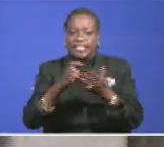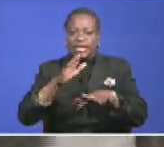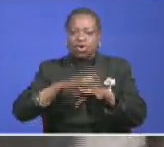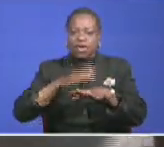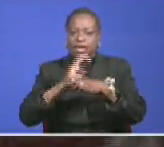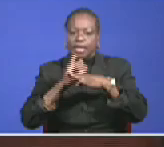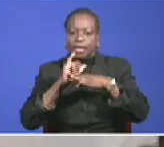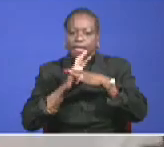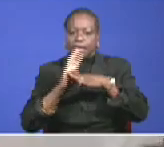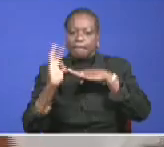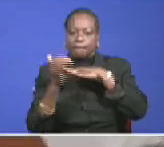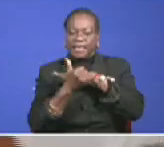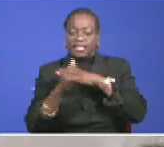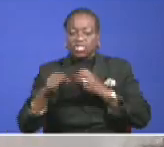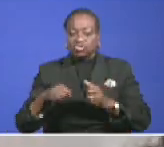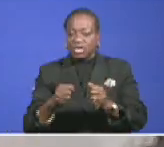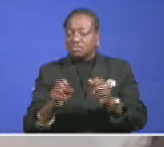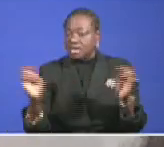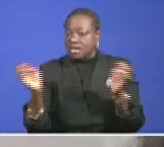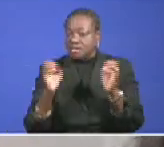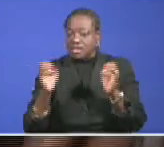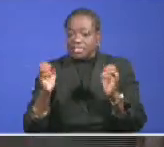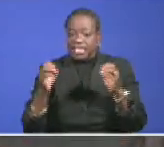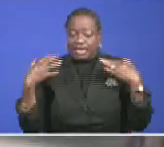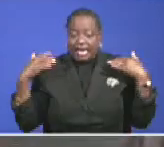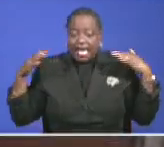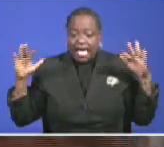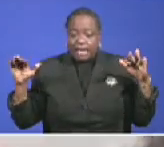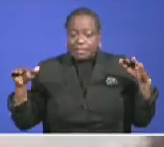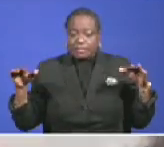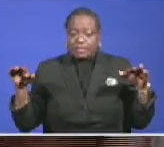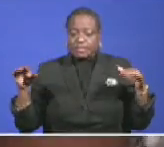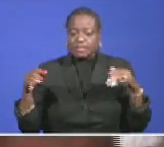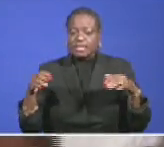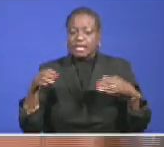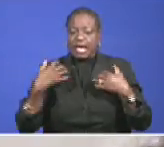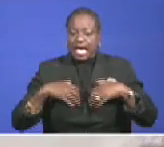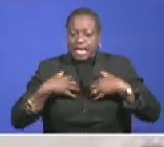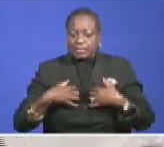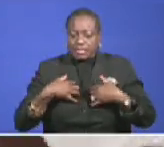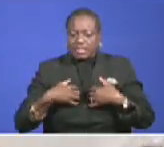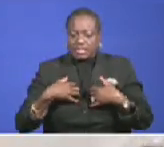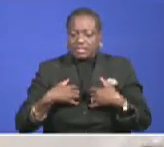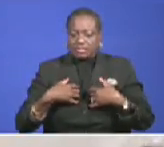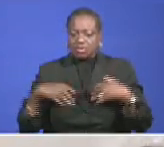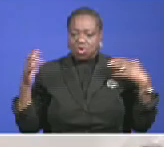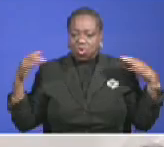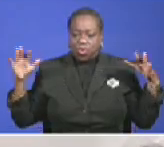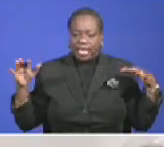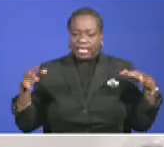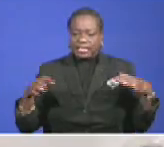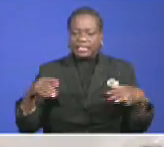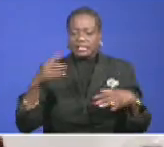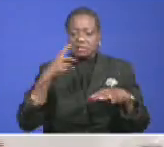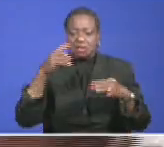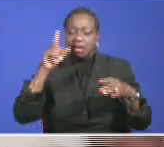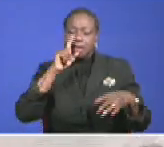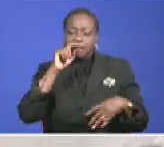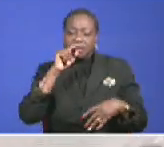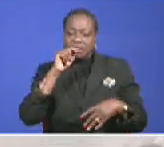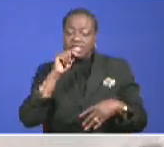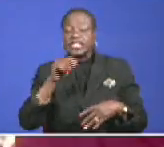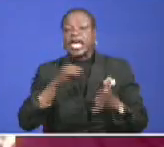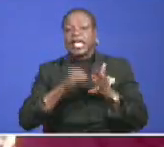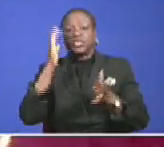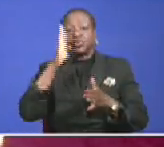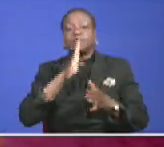animals, you're not going to get no birds, you're not going to get any wings, you're not going to get any fire, you're not going to get any water. I mean, you are going to get water, but it's going to be